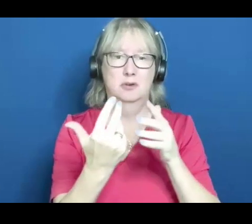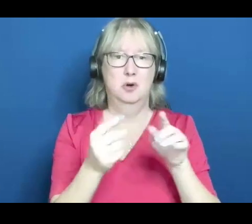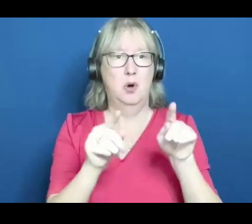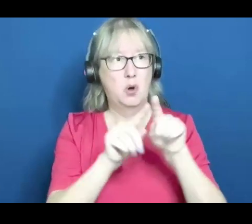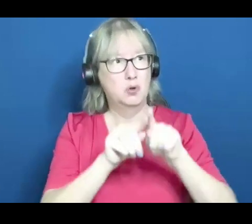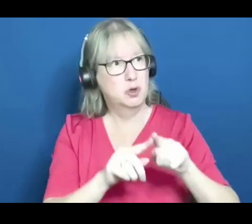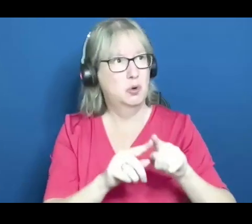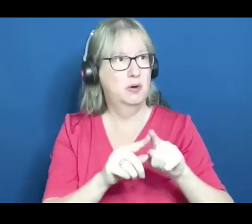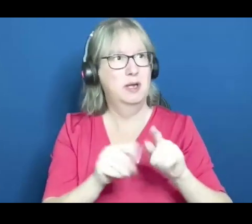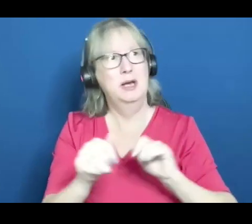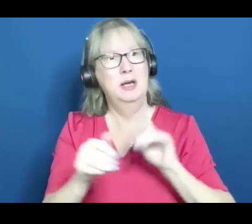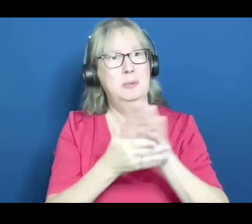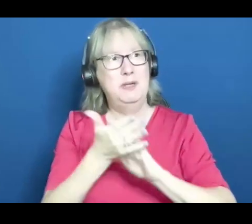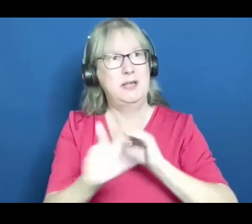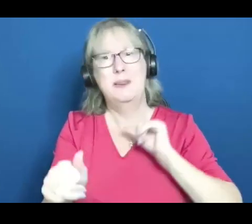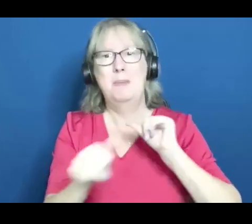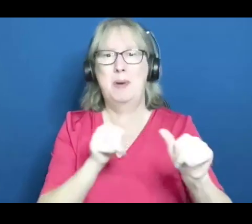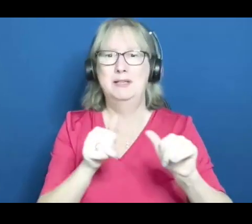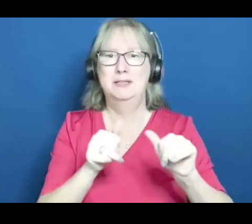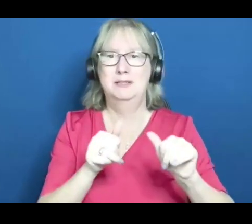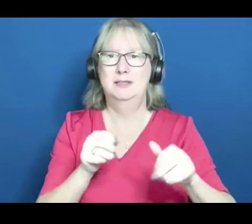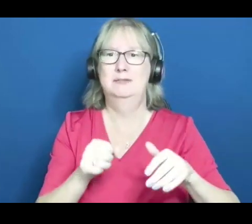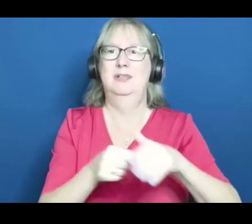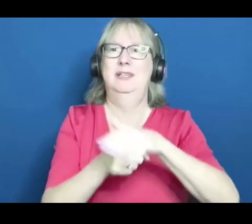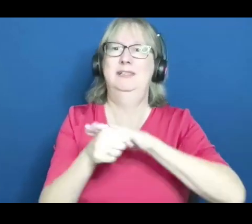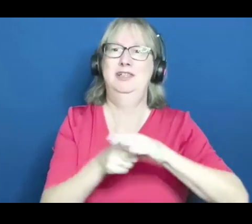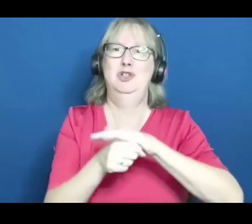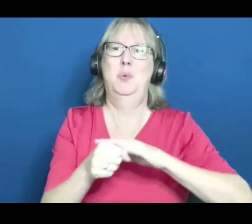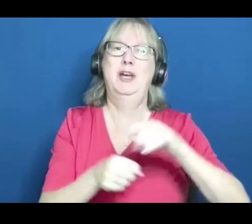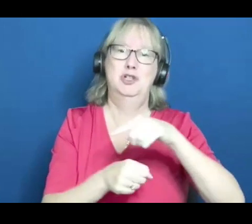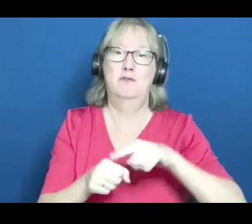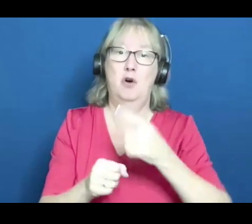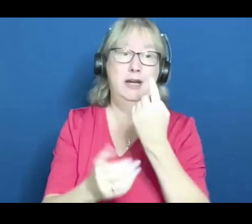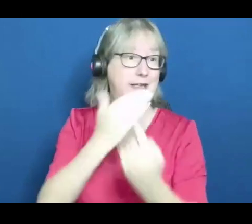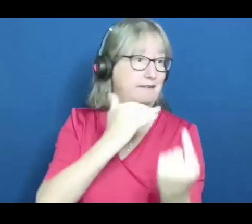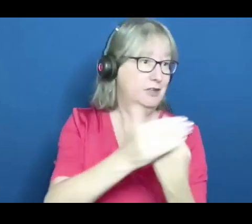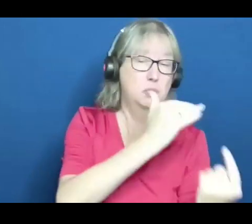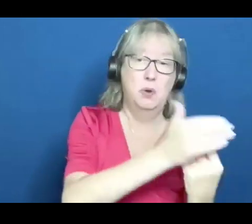best situation for individuals and organizations to